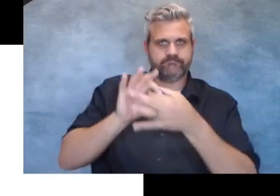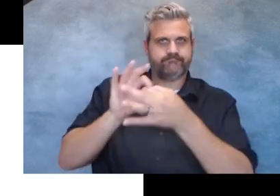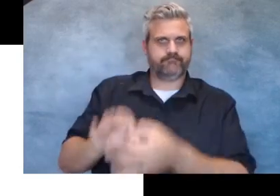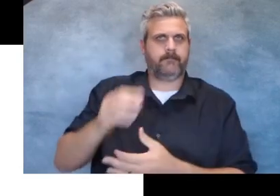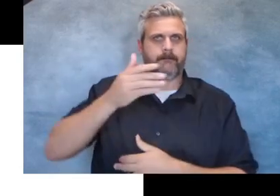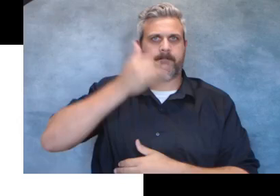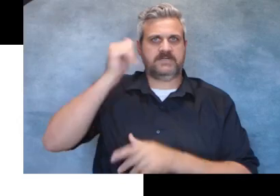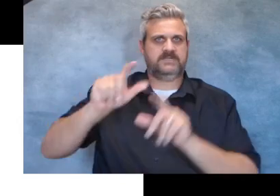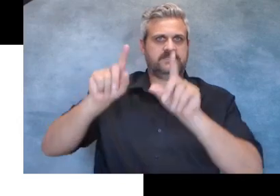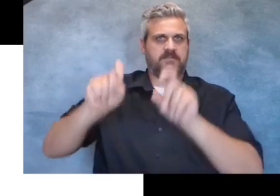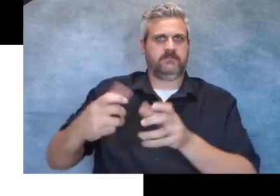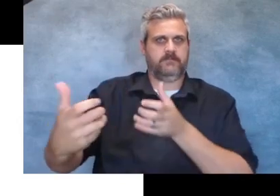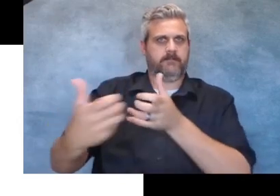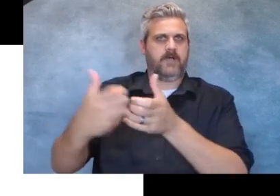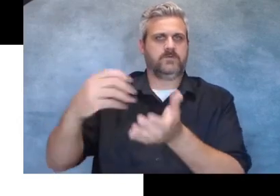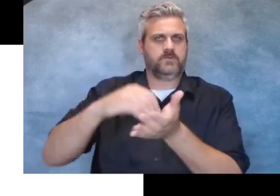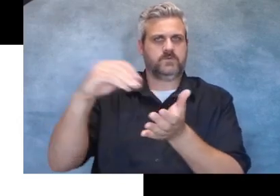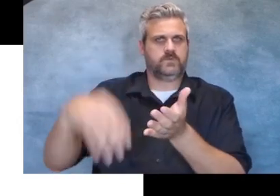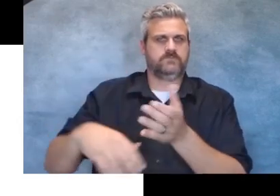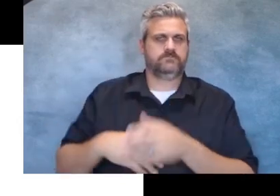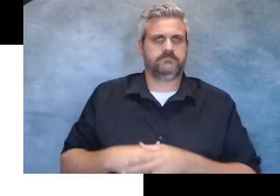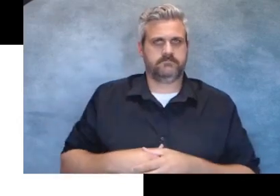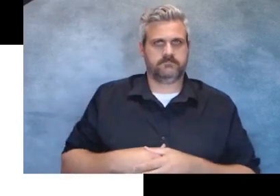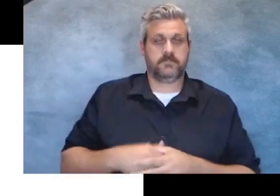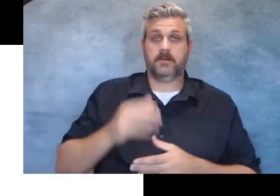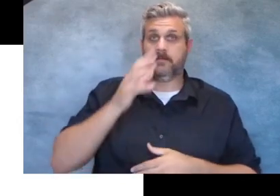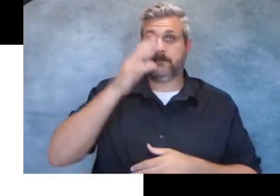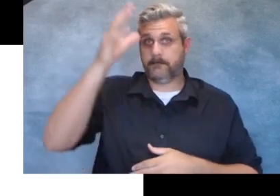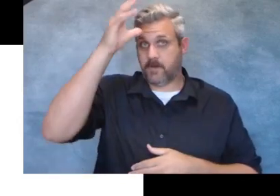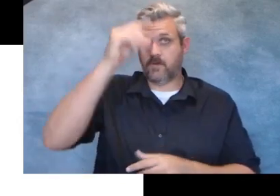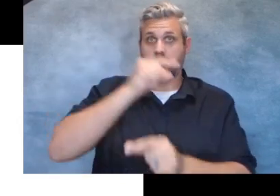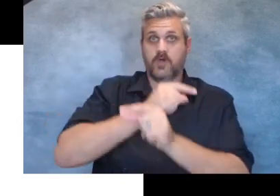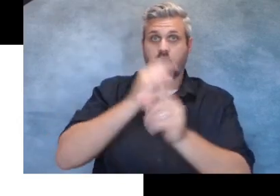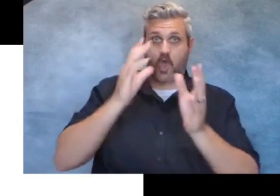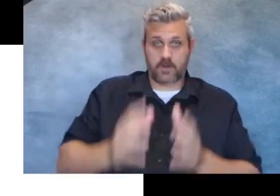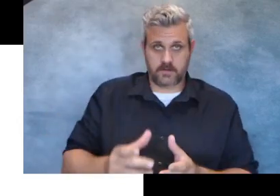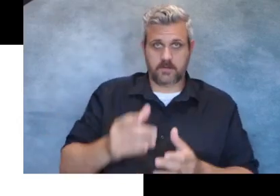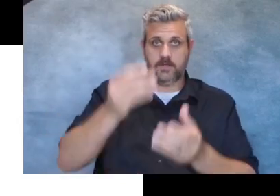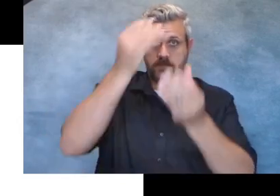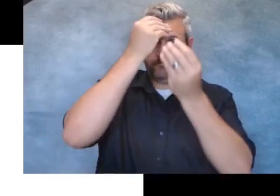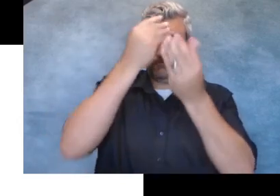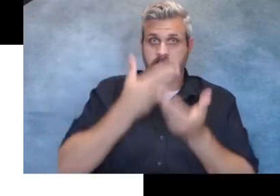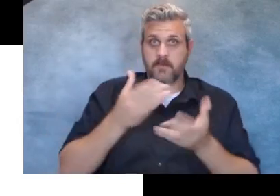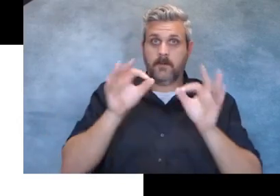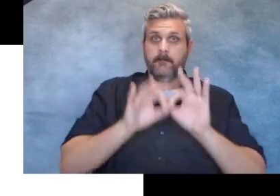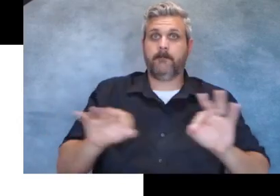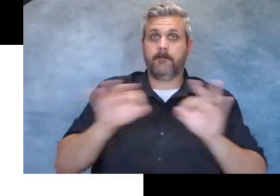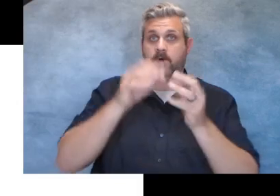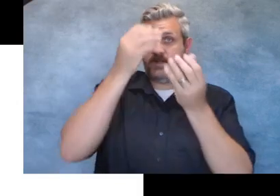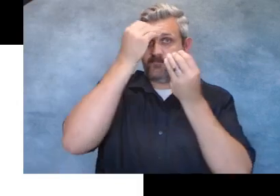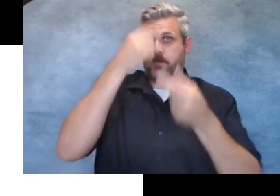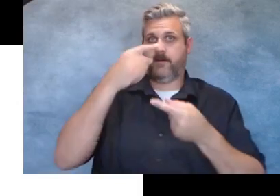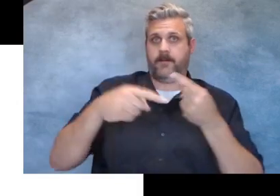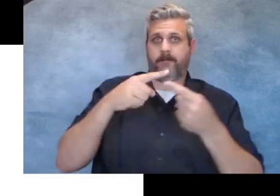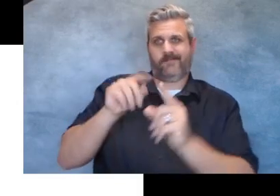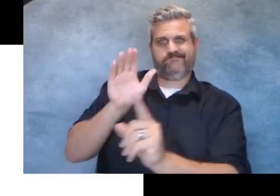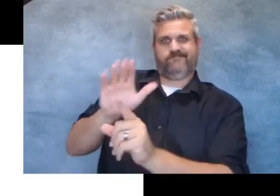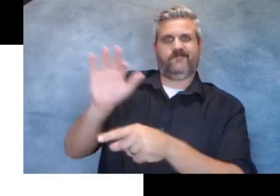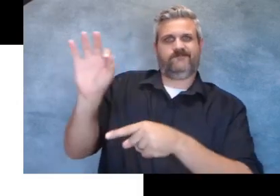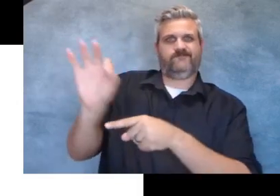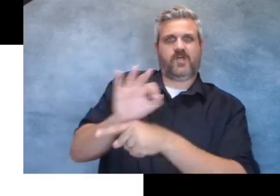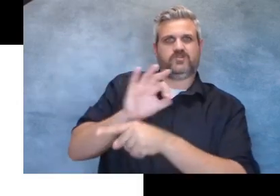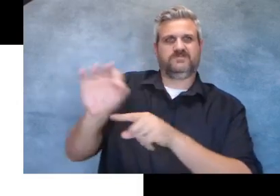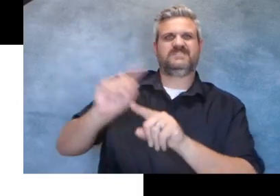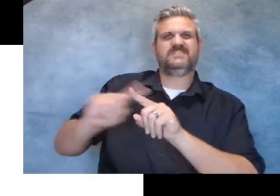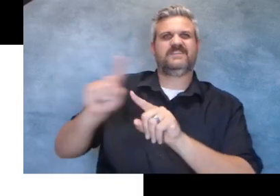regarding the best assessment for the student. Parents and guardians will provide important information regarding the student's functioning